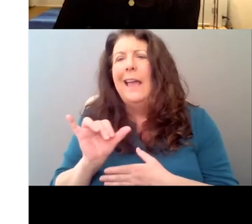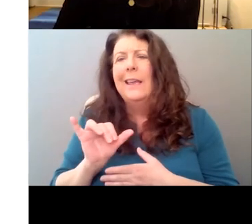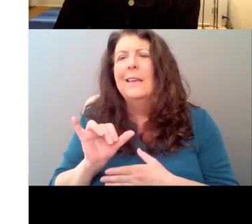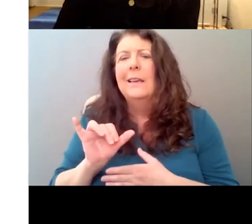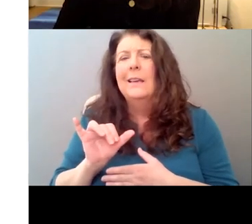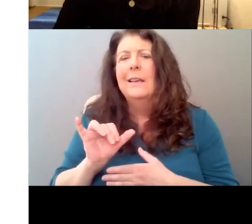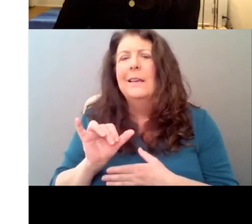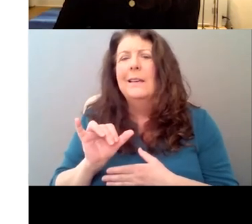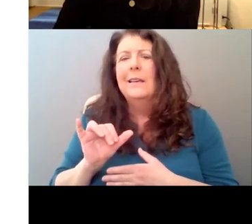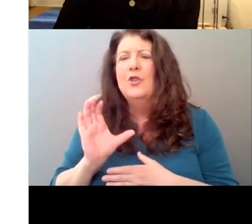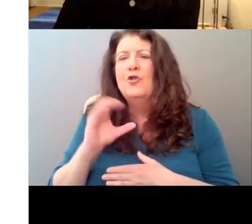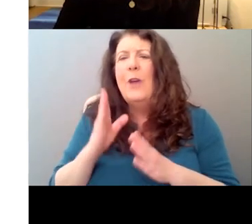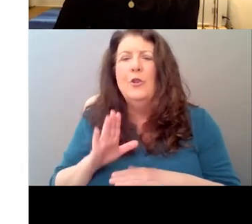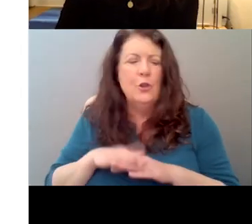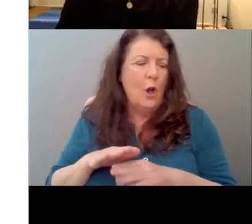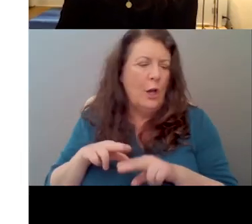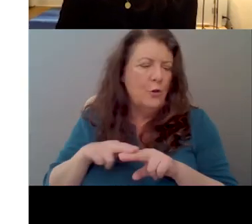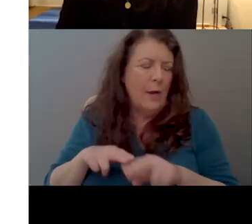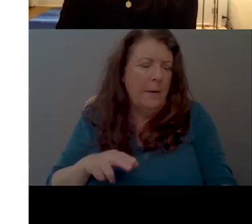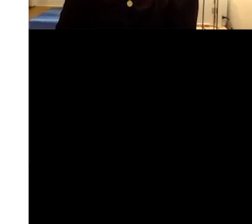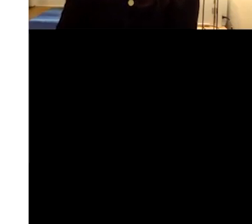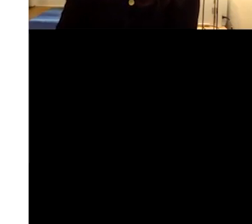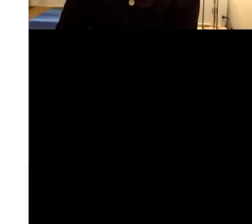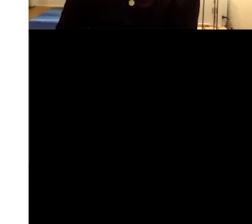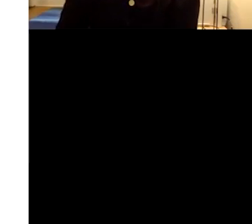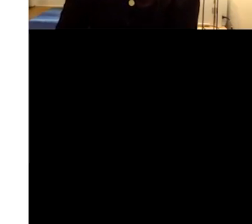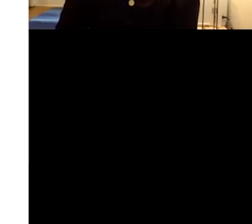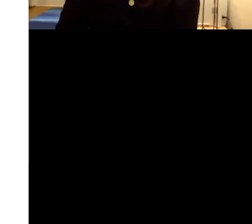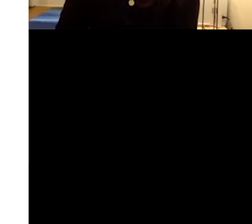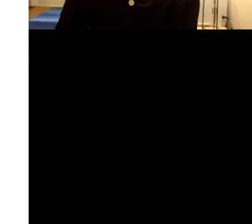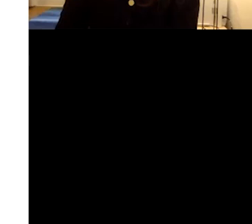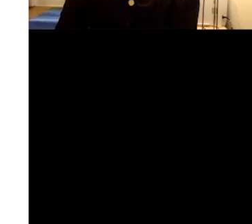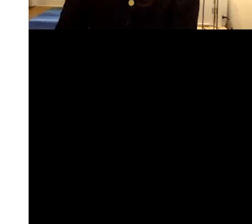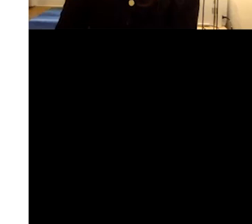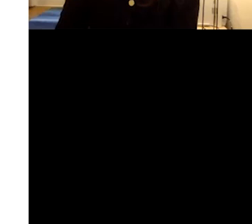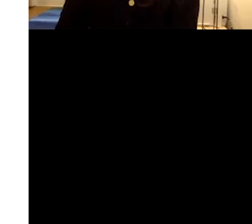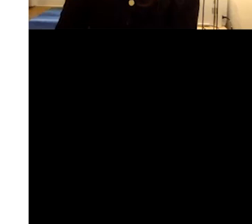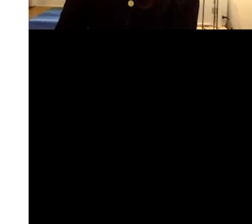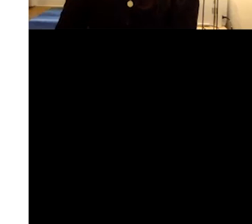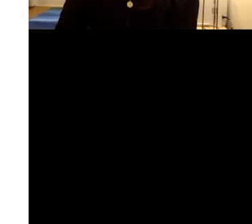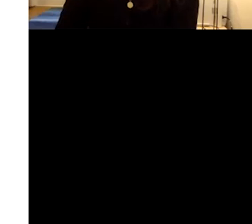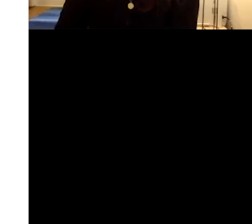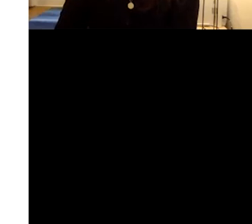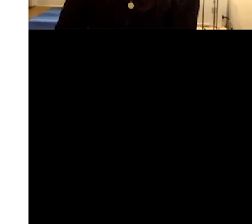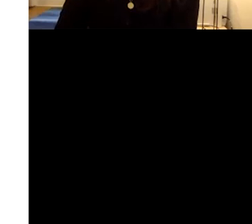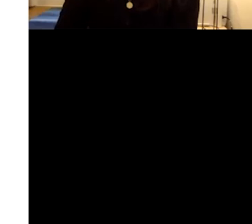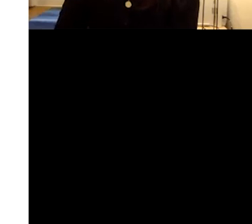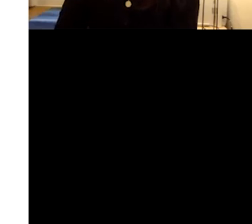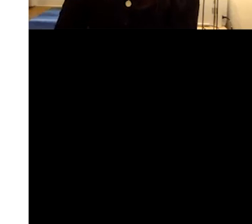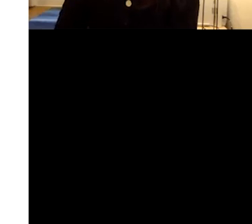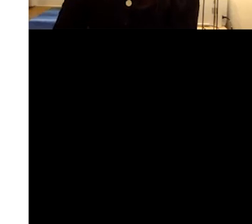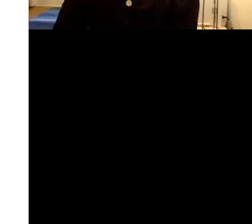um, is such a master of, which I feel is often about, um, a, somebody who is deeply closeted,